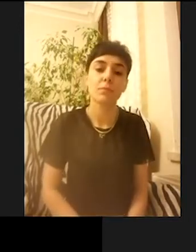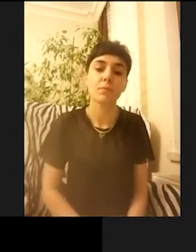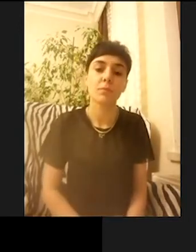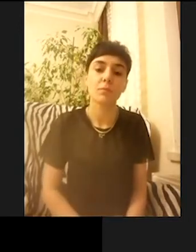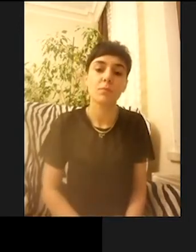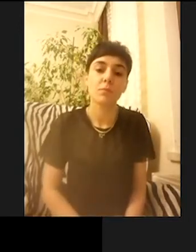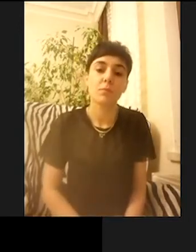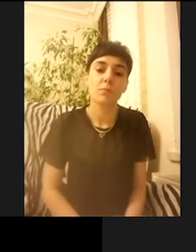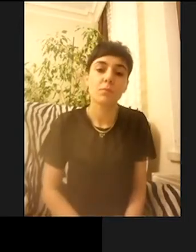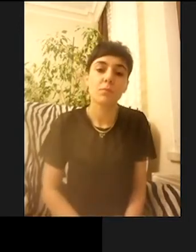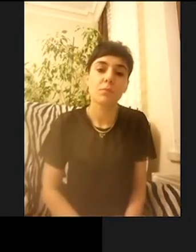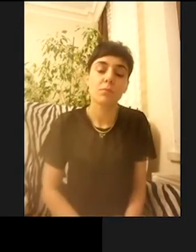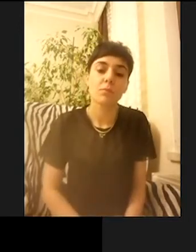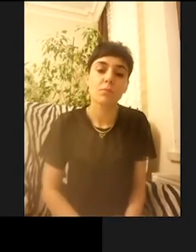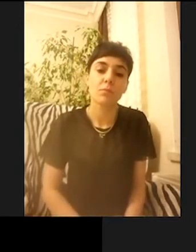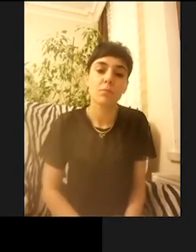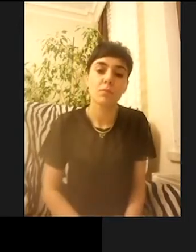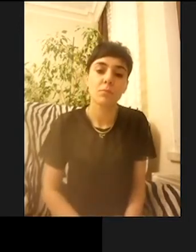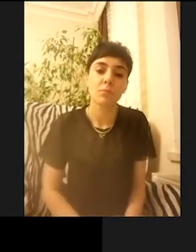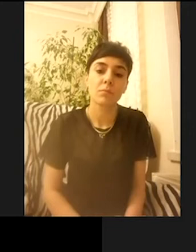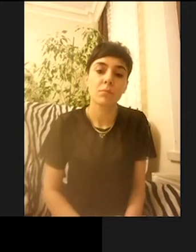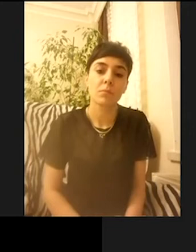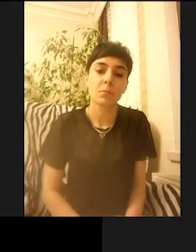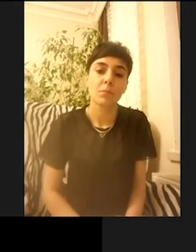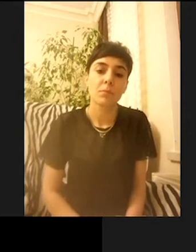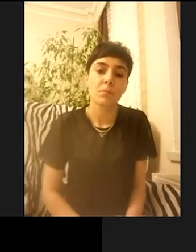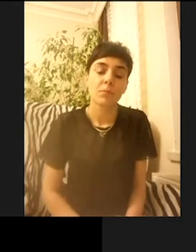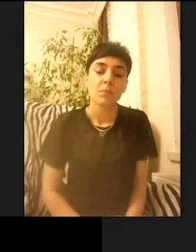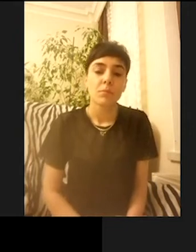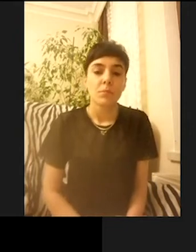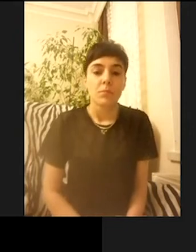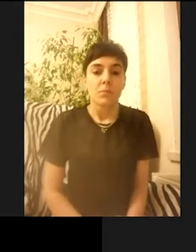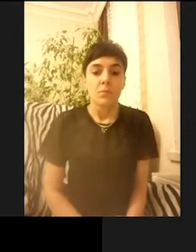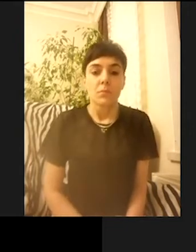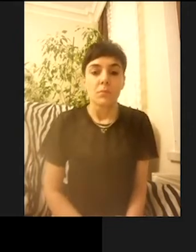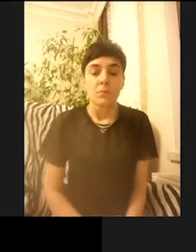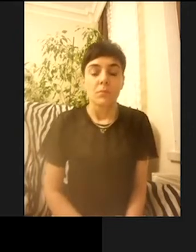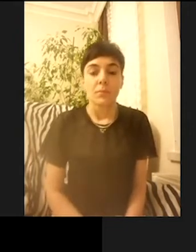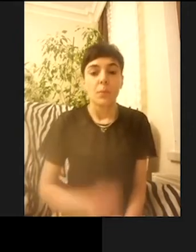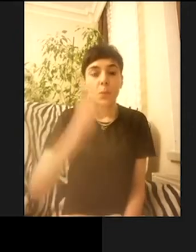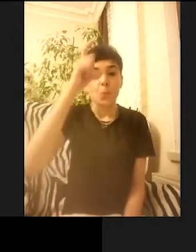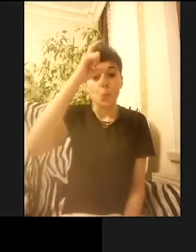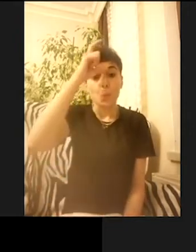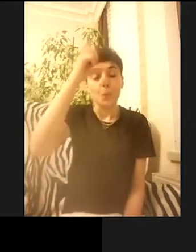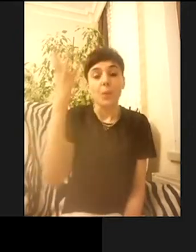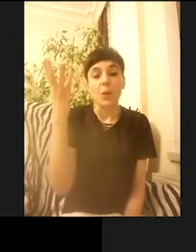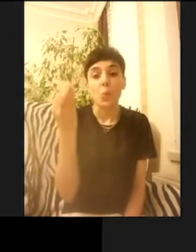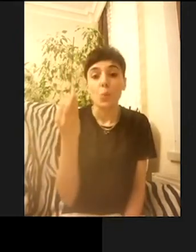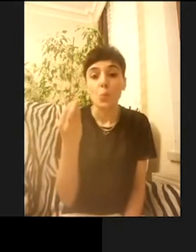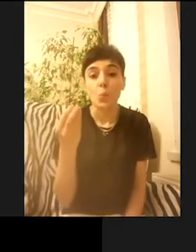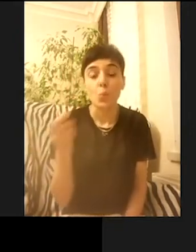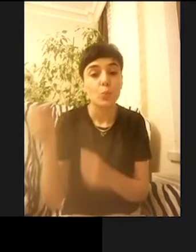in Turkey today translate these kind of terms and actually question their colonial